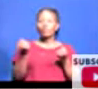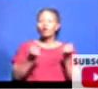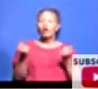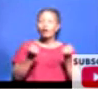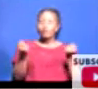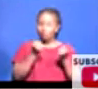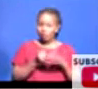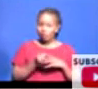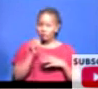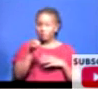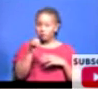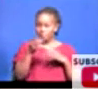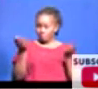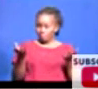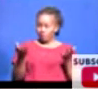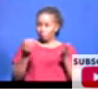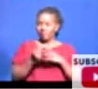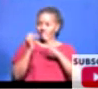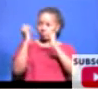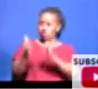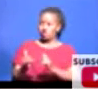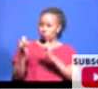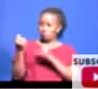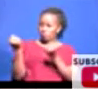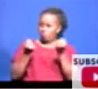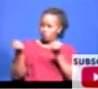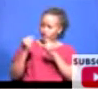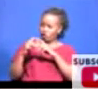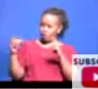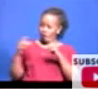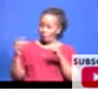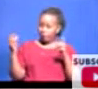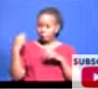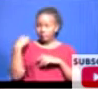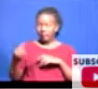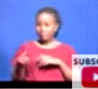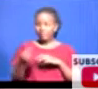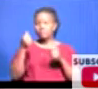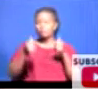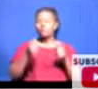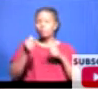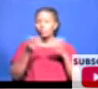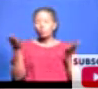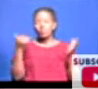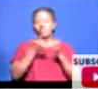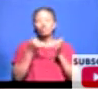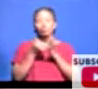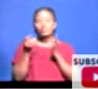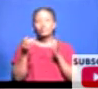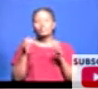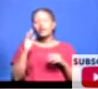new number plates that are aligned to teams and